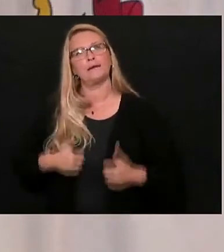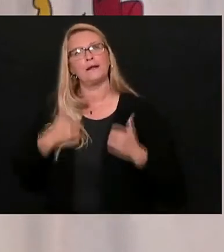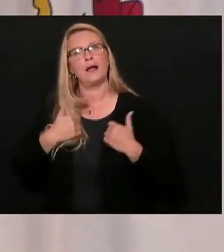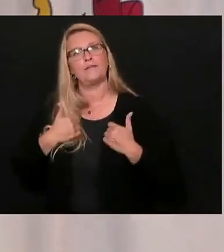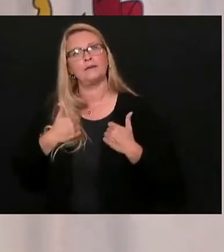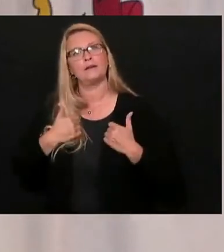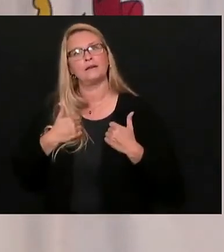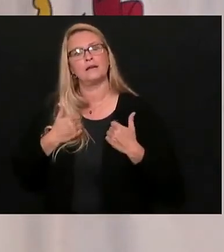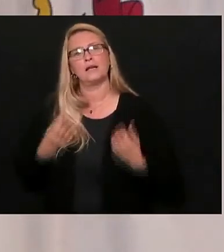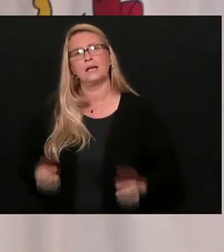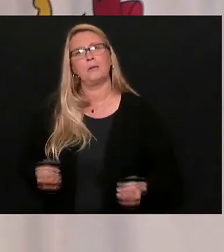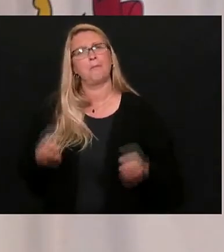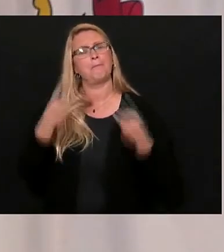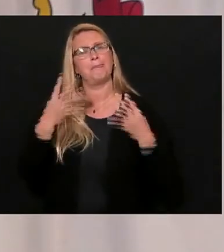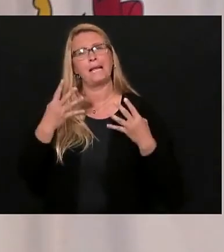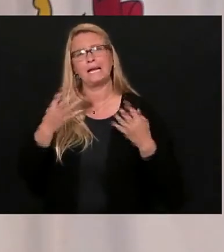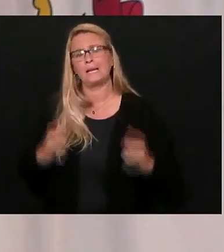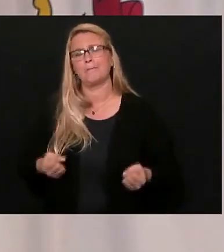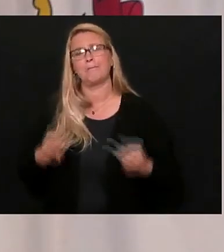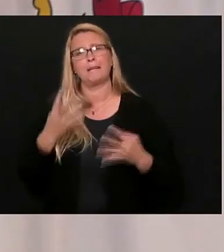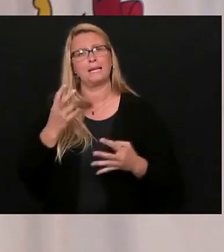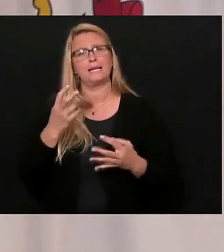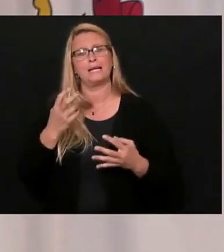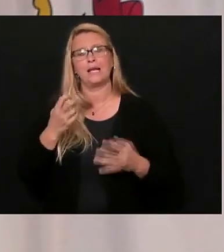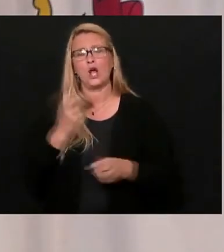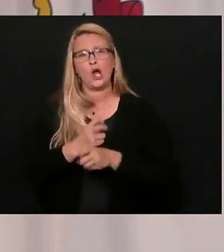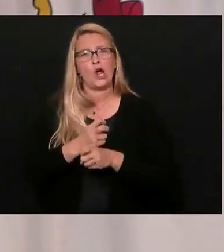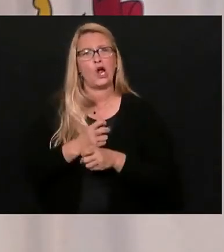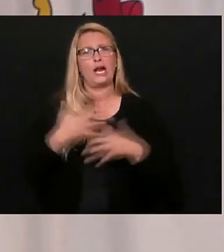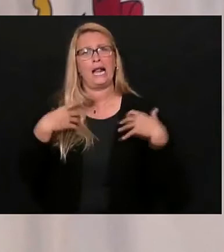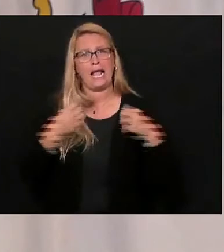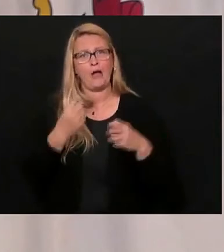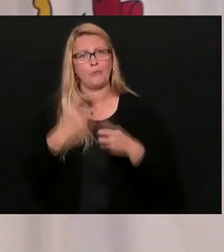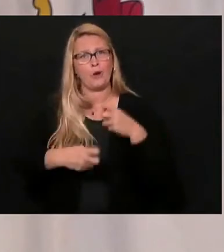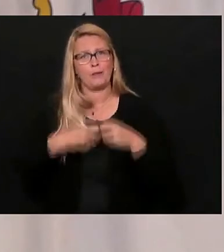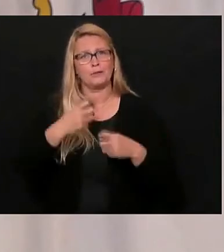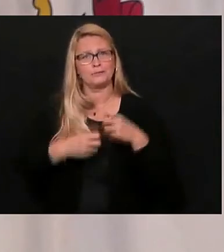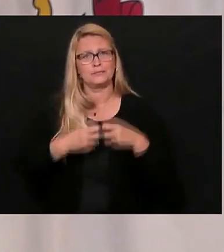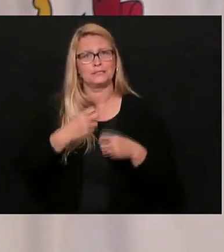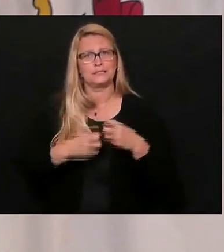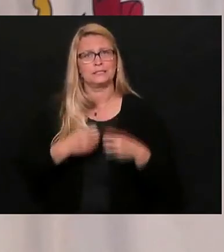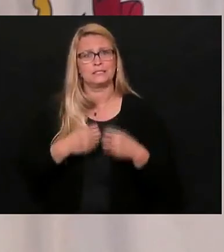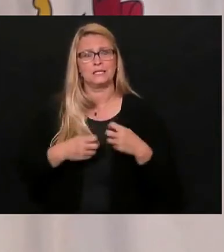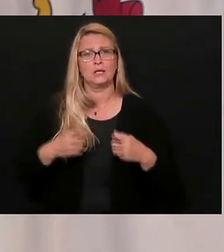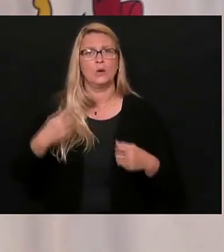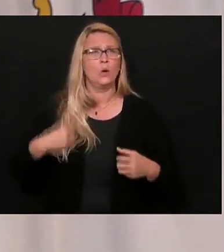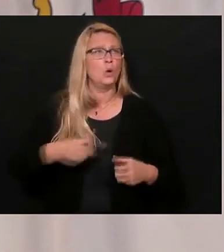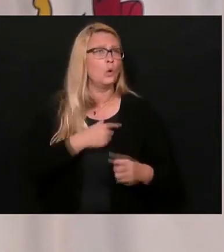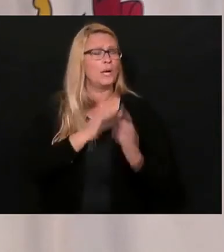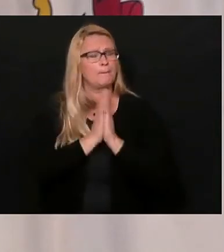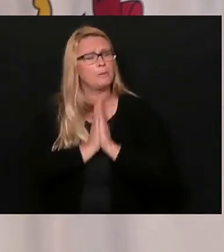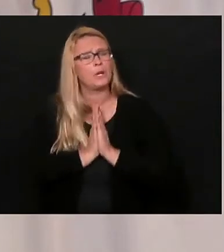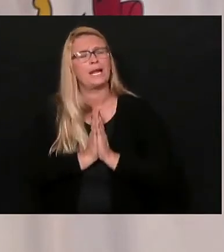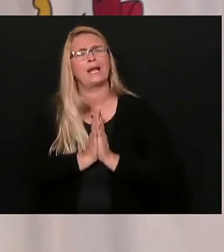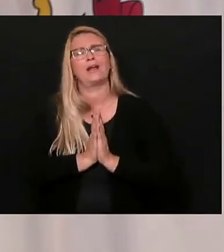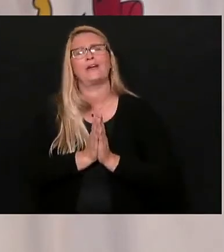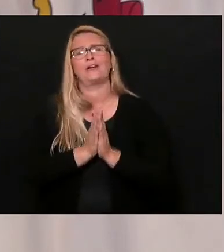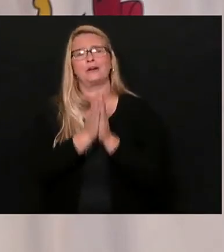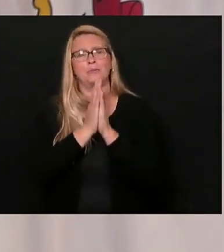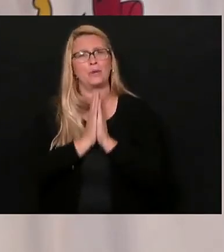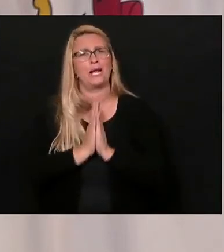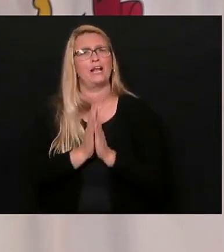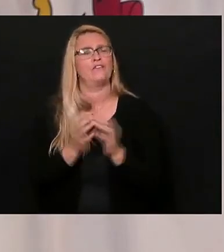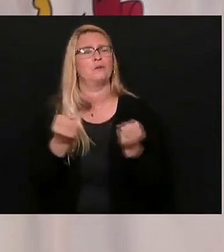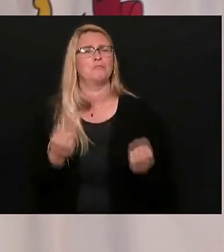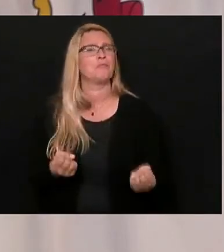ended up with many, many complications. It dominated our prayers and our airways for